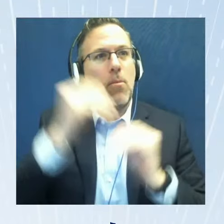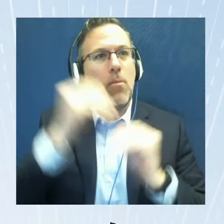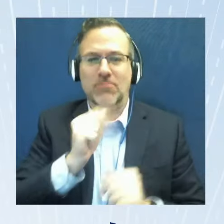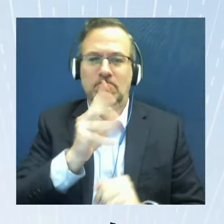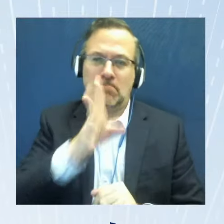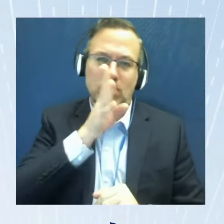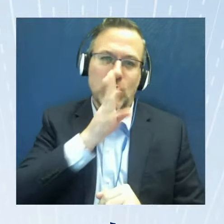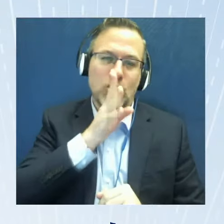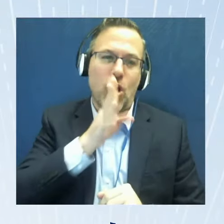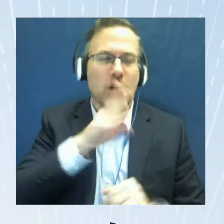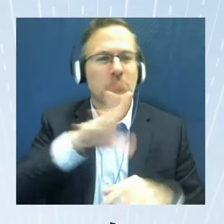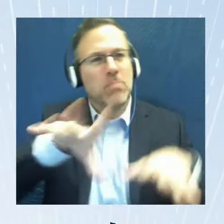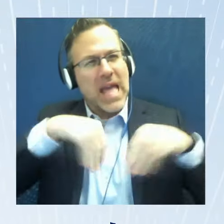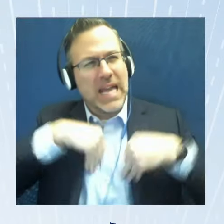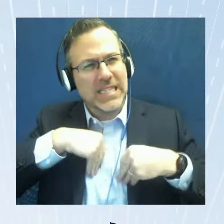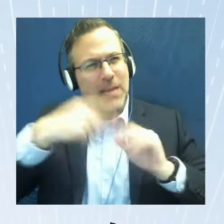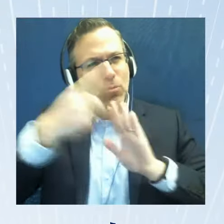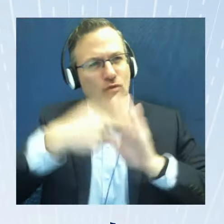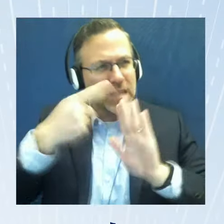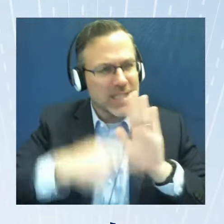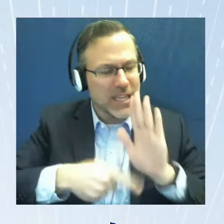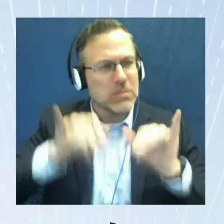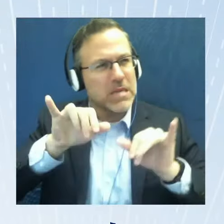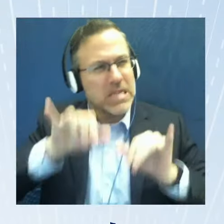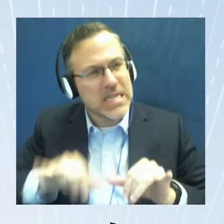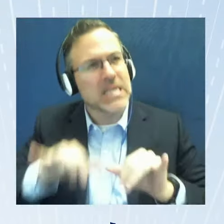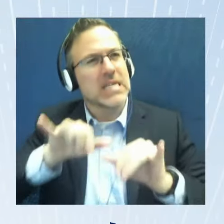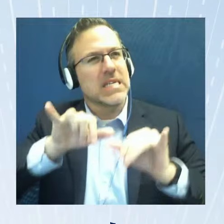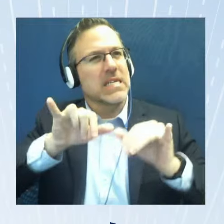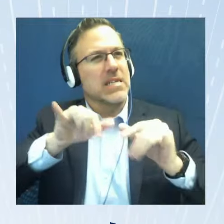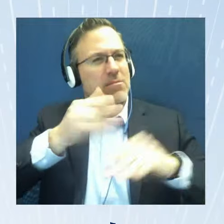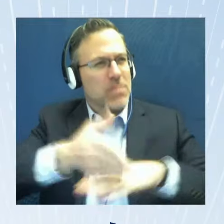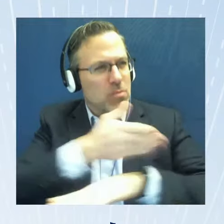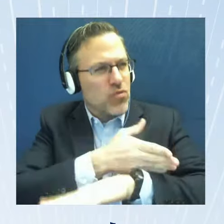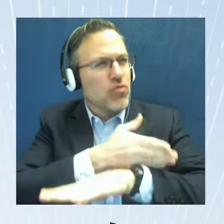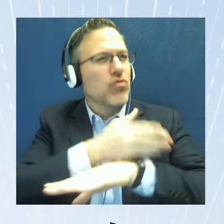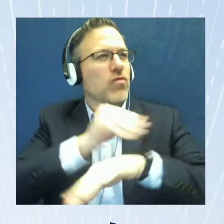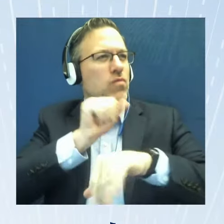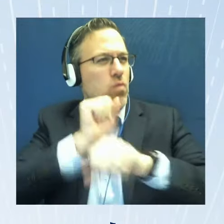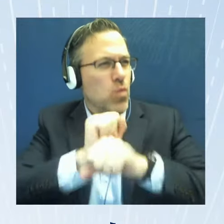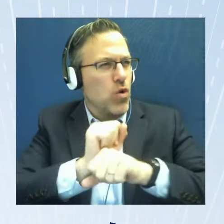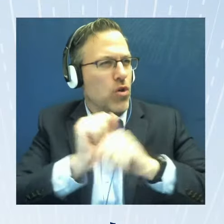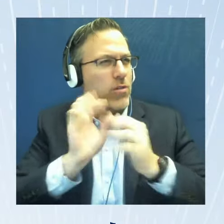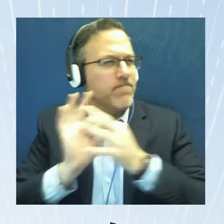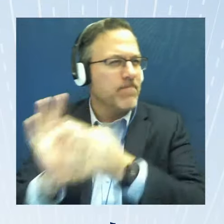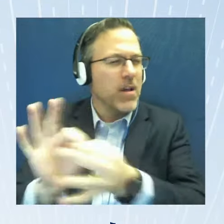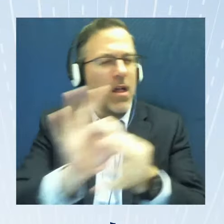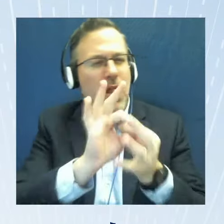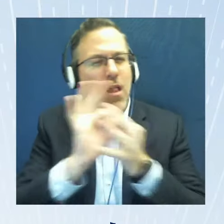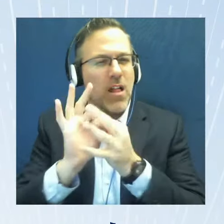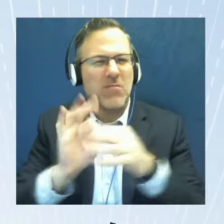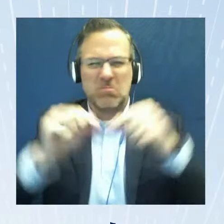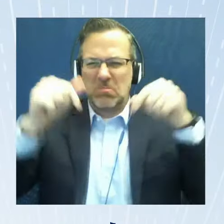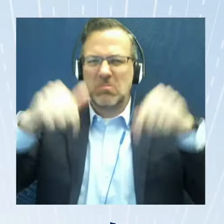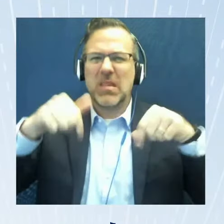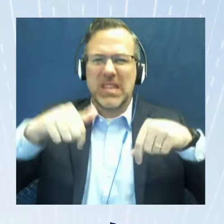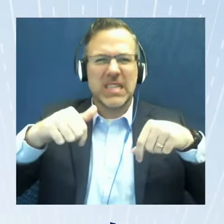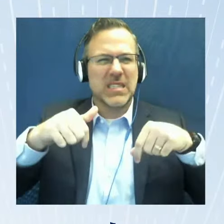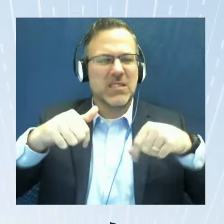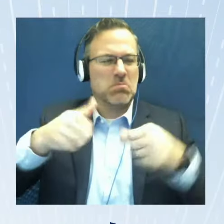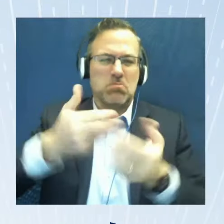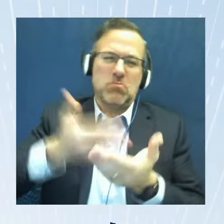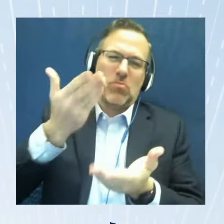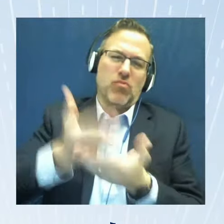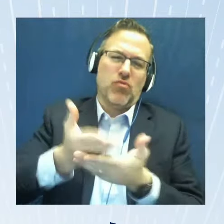And by working together, we do great things together. And this is an example today of what we're doing. I